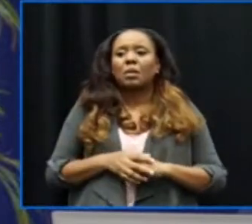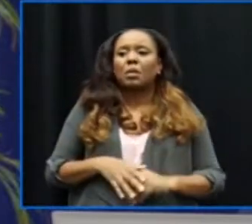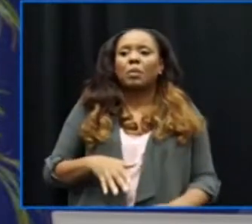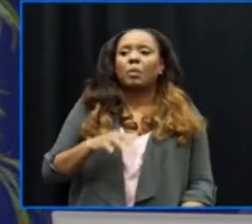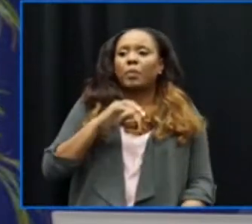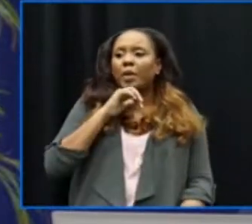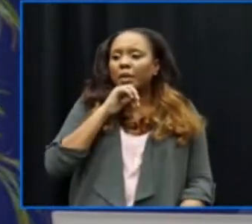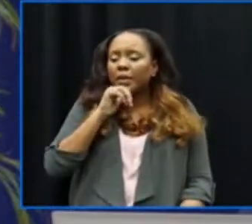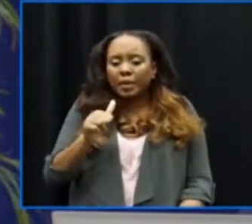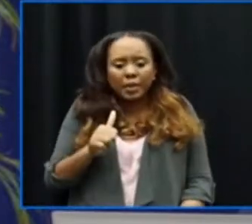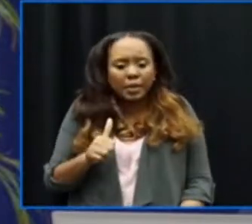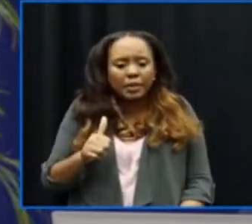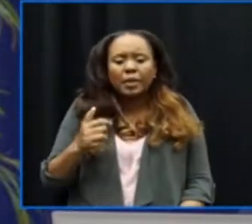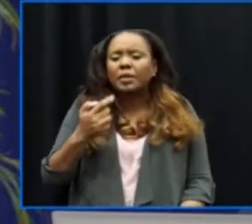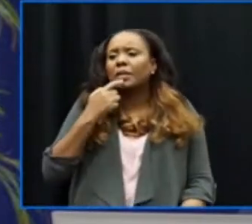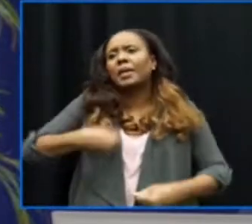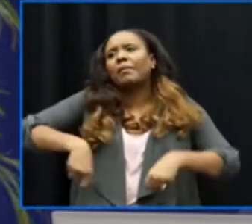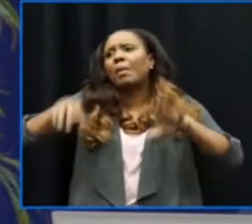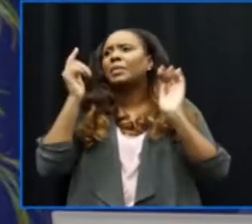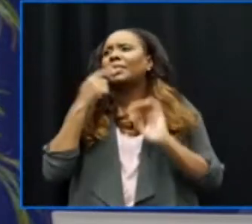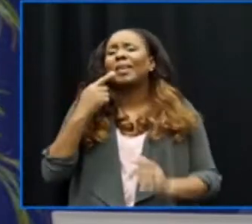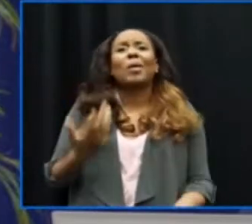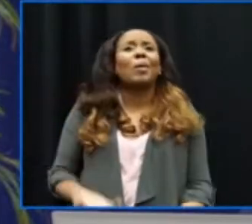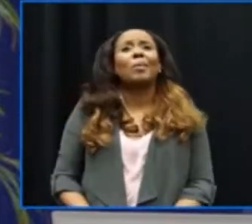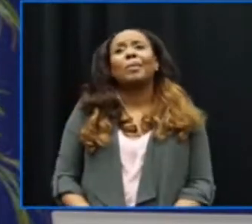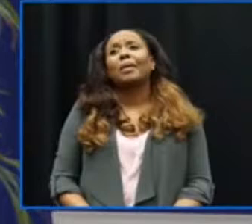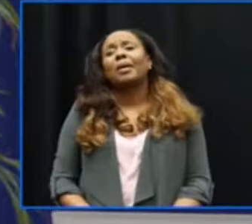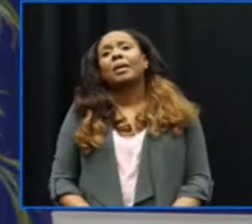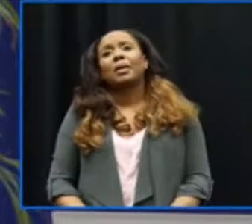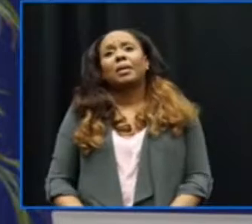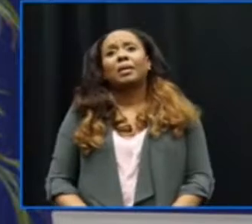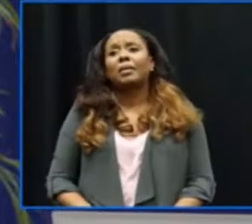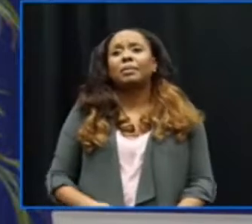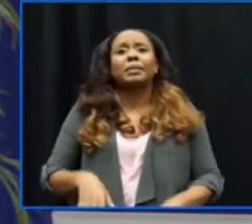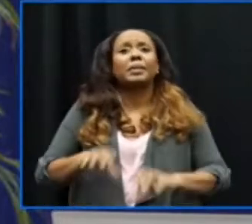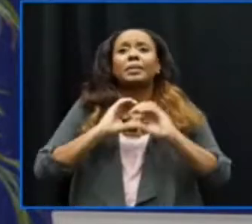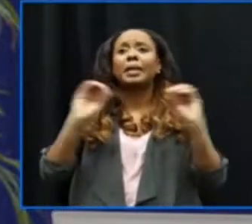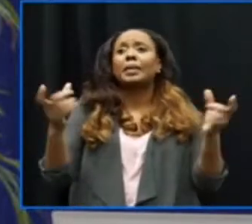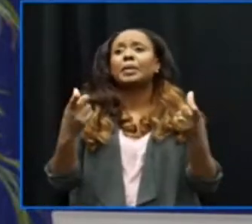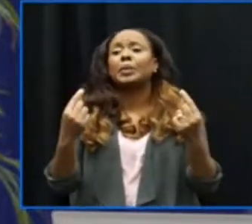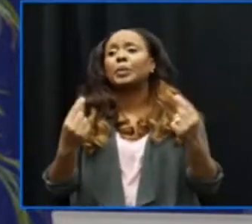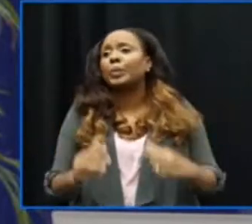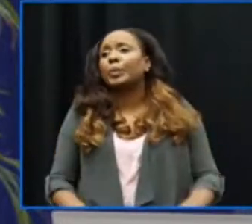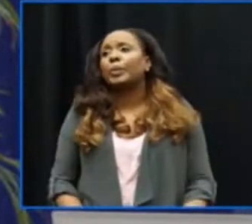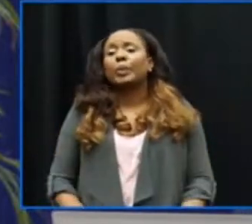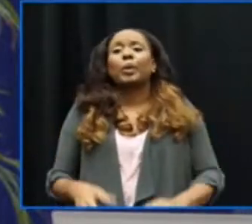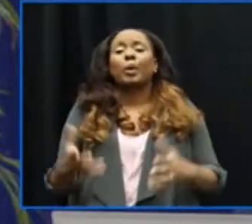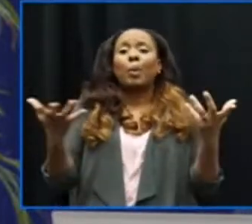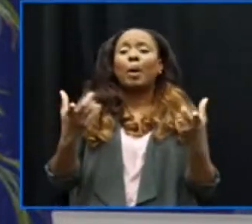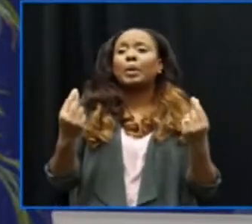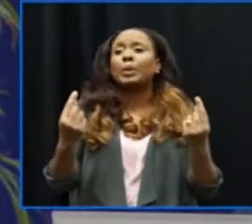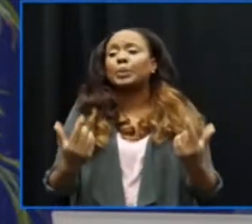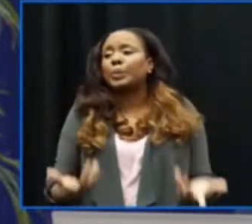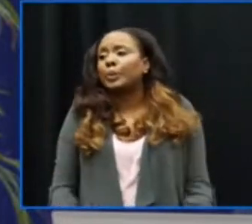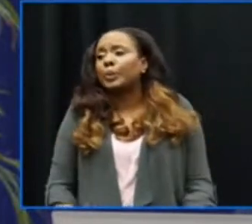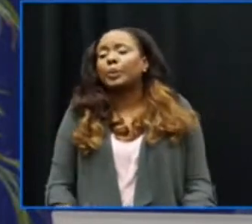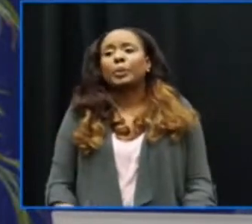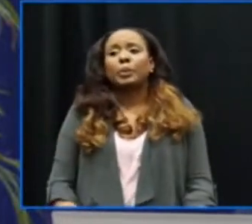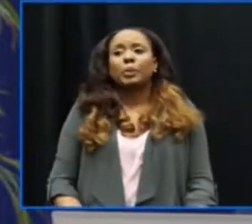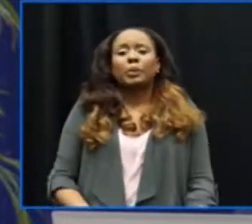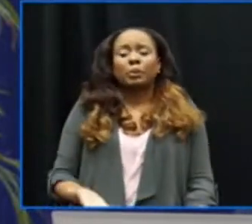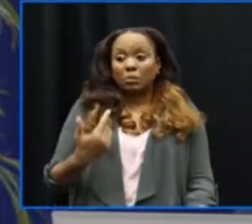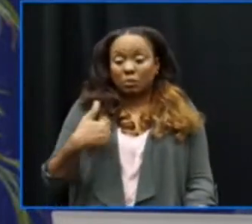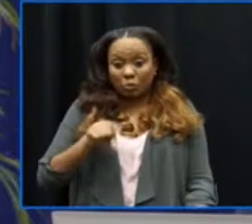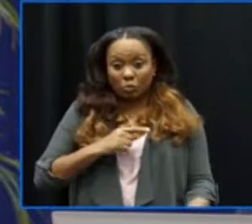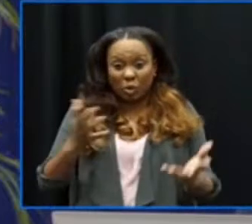the road. We have time to fix this. We are approaching it methodically, inclusive of everybody that we speak